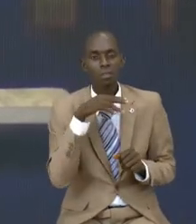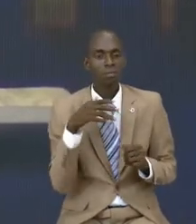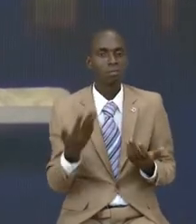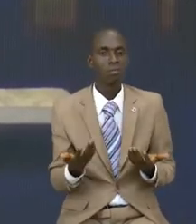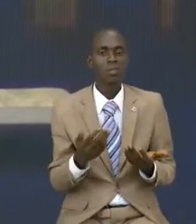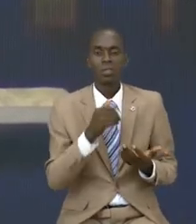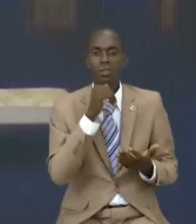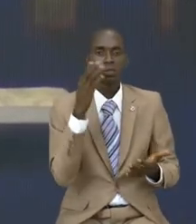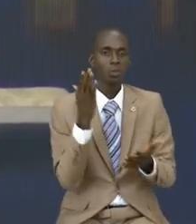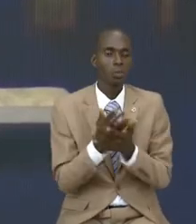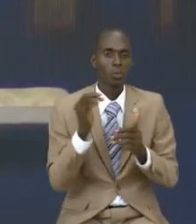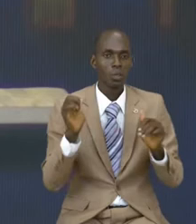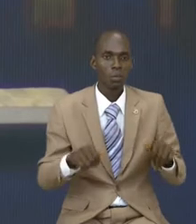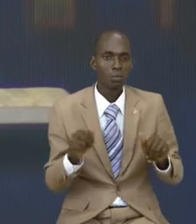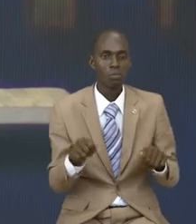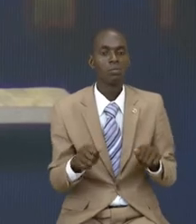unstoppable,